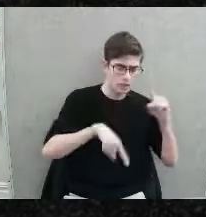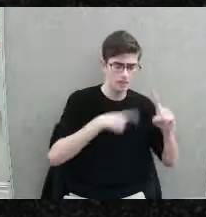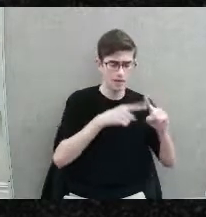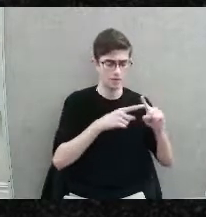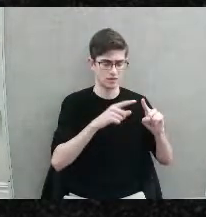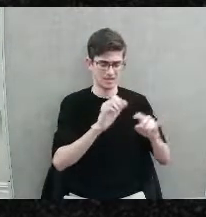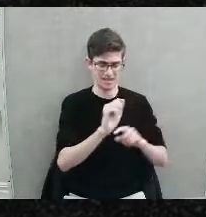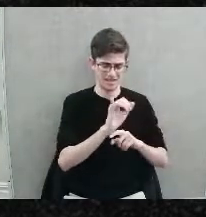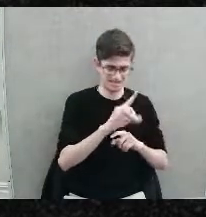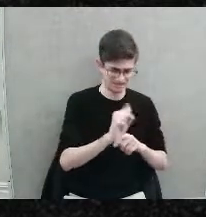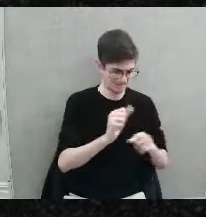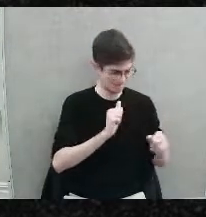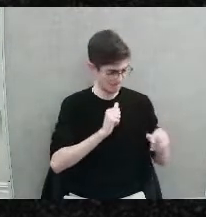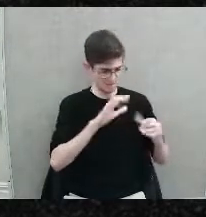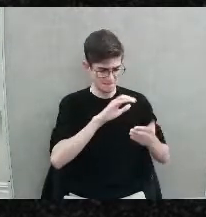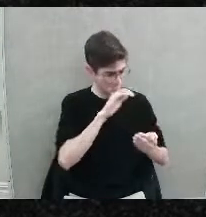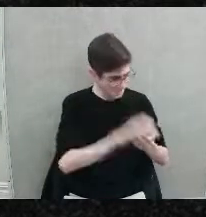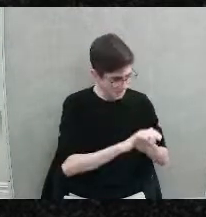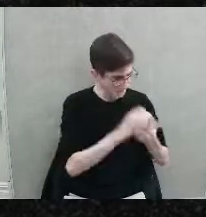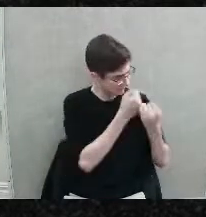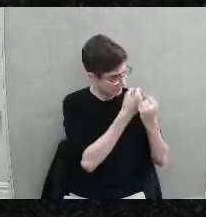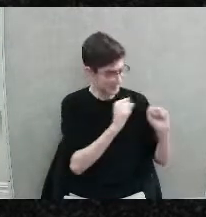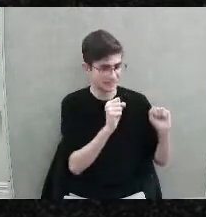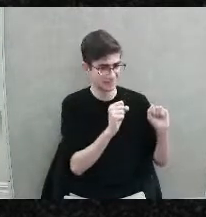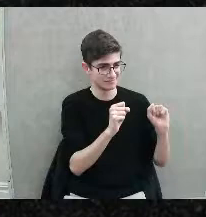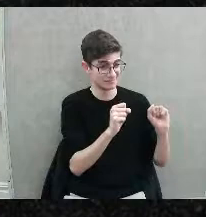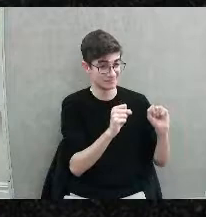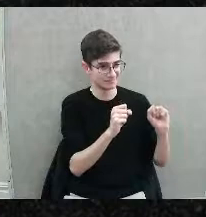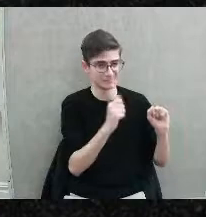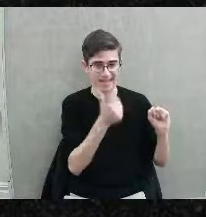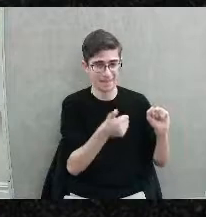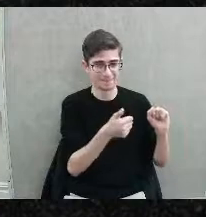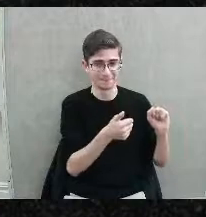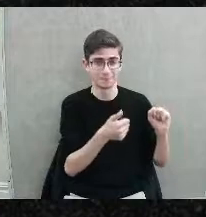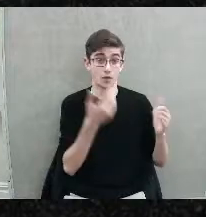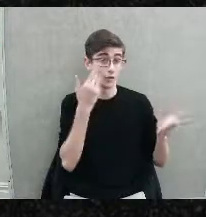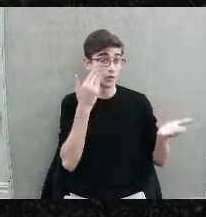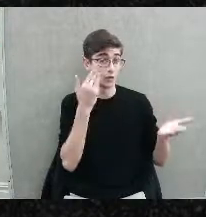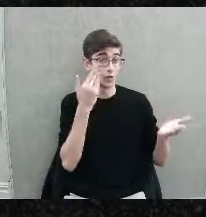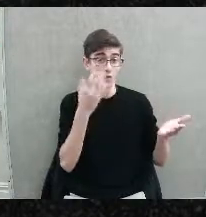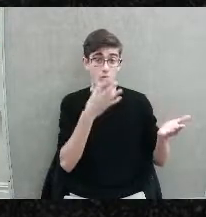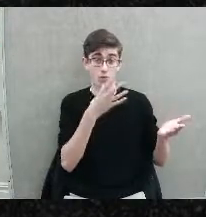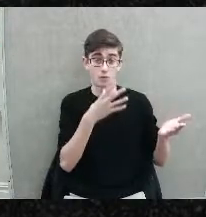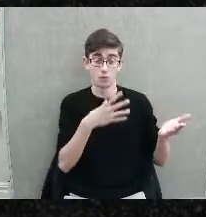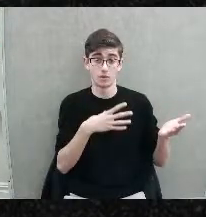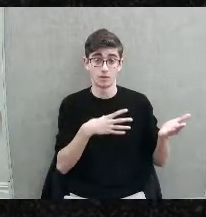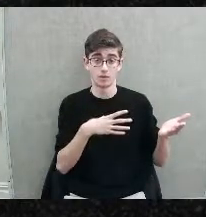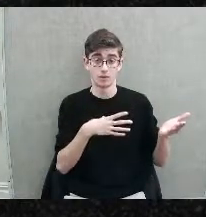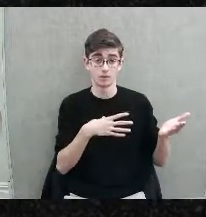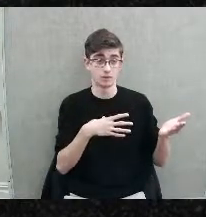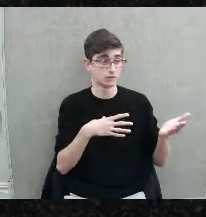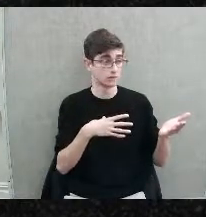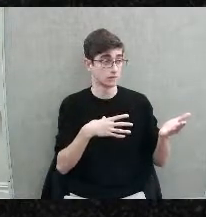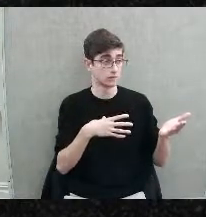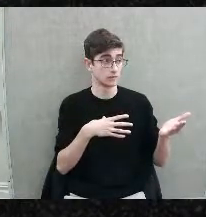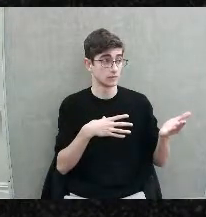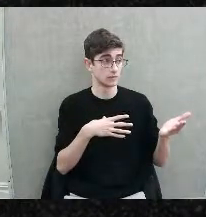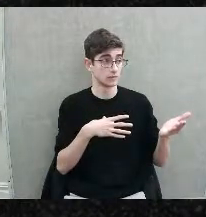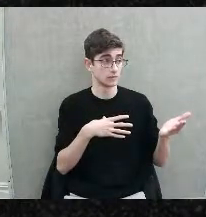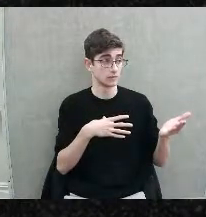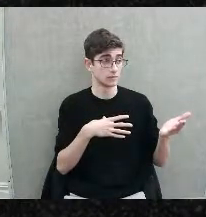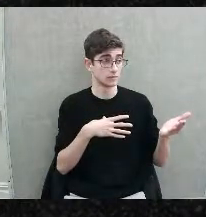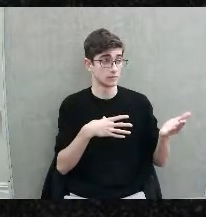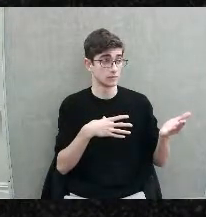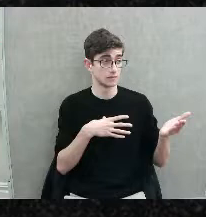the cornerstone of marriage. We know women tend to practice unilateral monogamy, but men don't